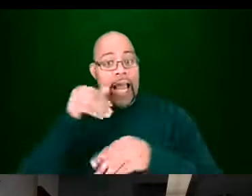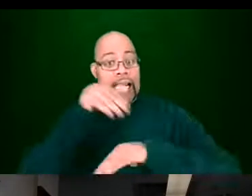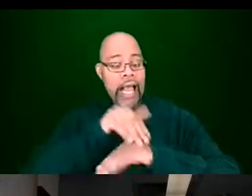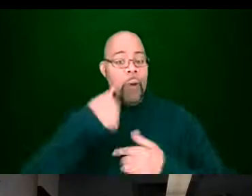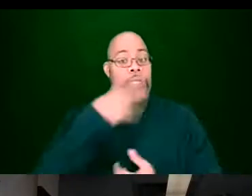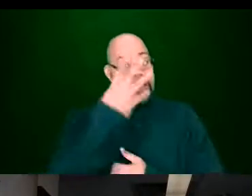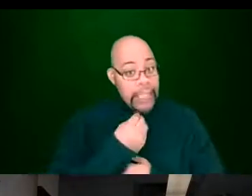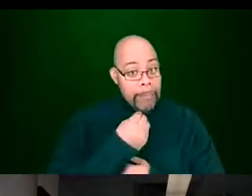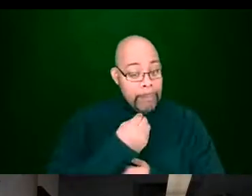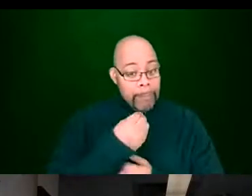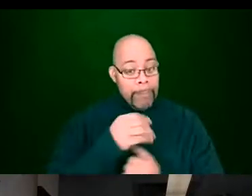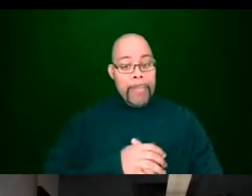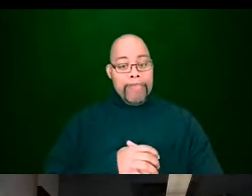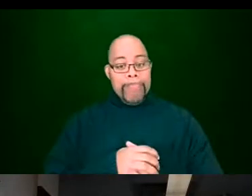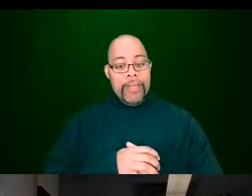asleep.